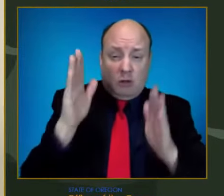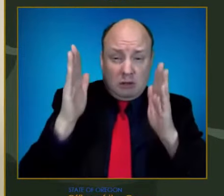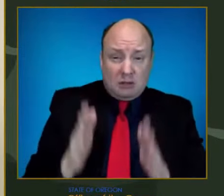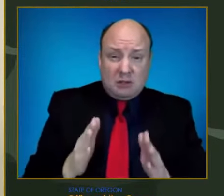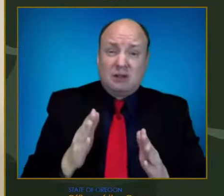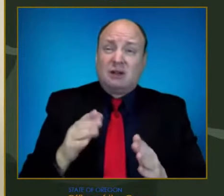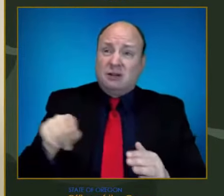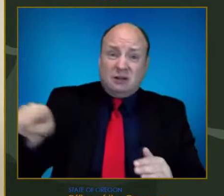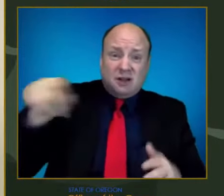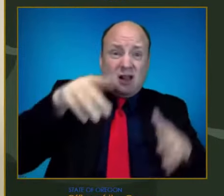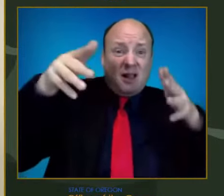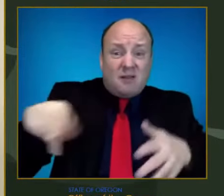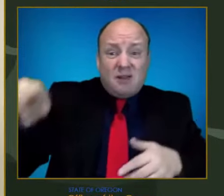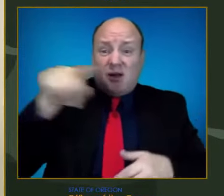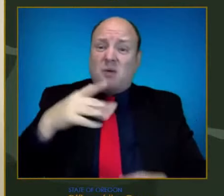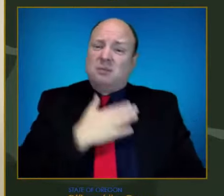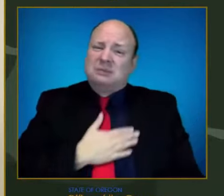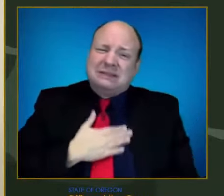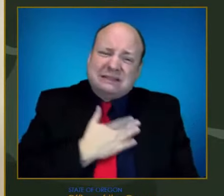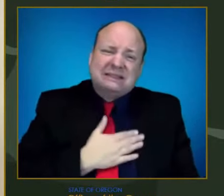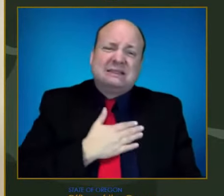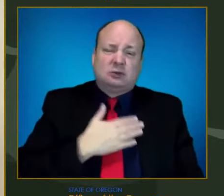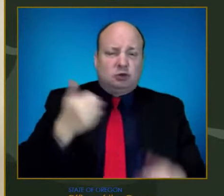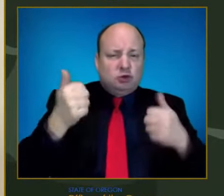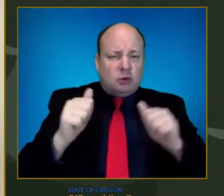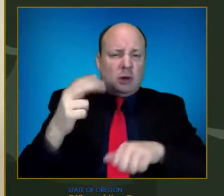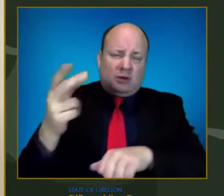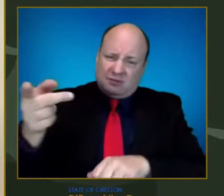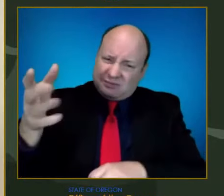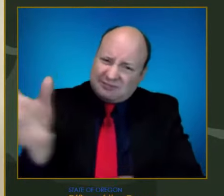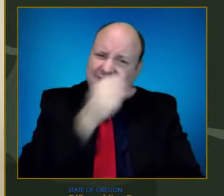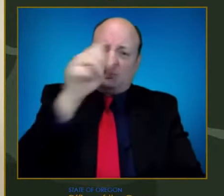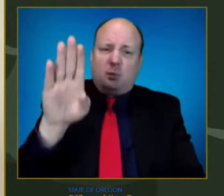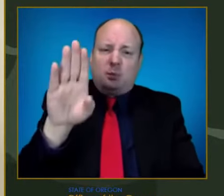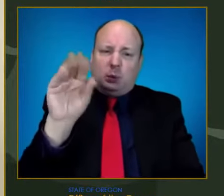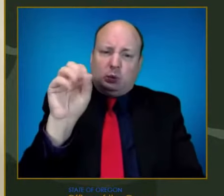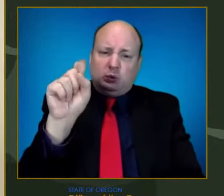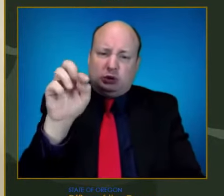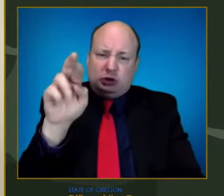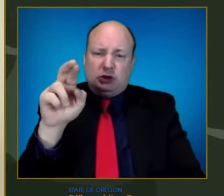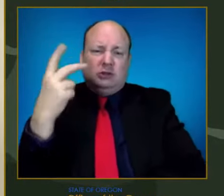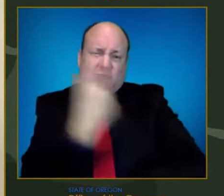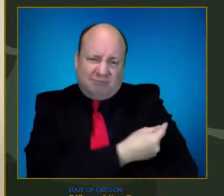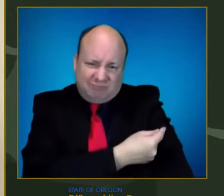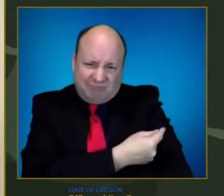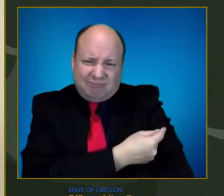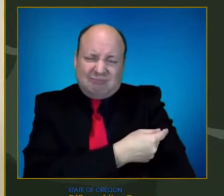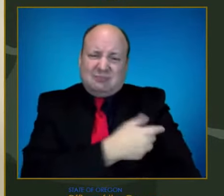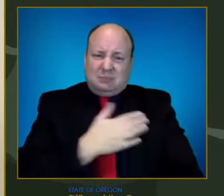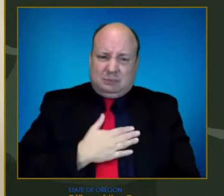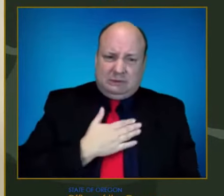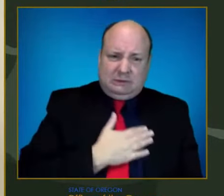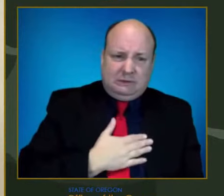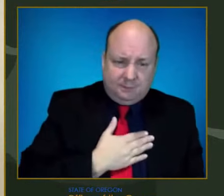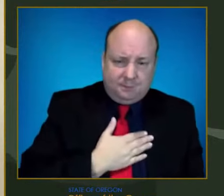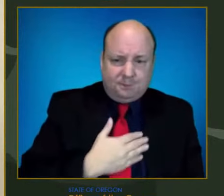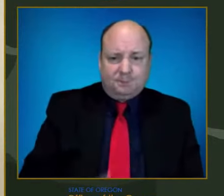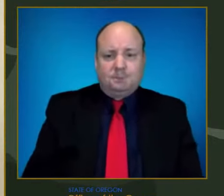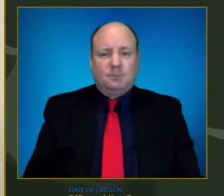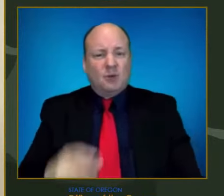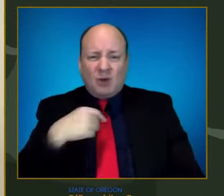January. I have directed OHA to get the vaccine supply and distribution capacity in place to support this goal.